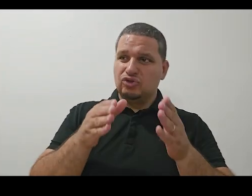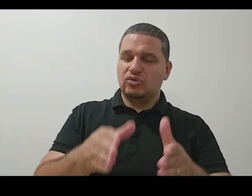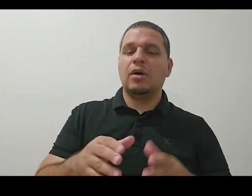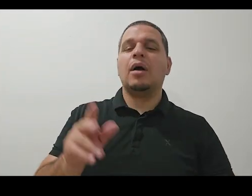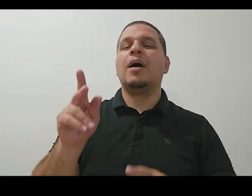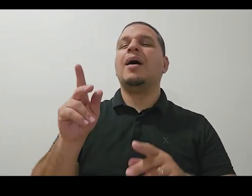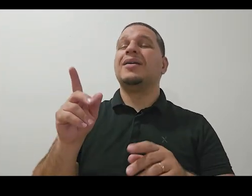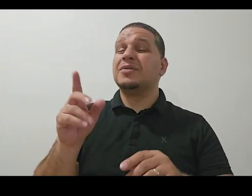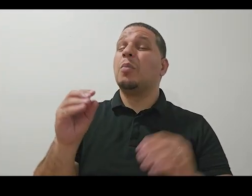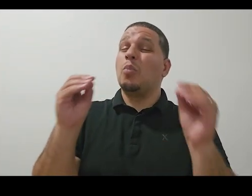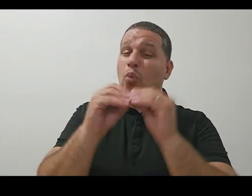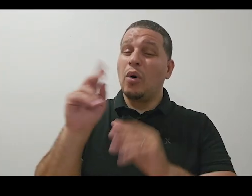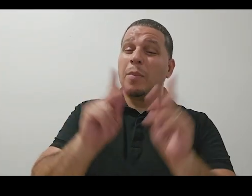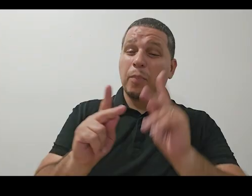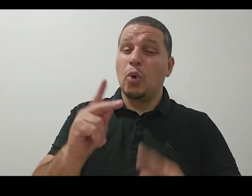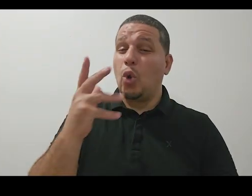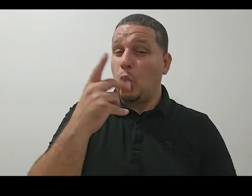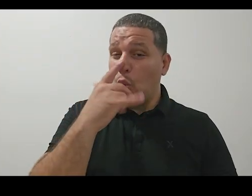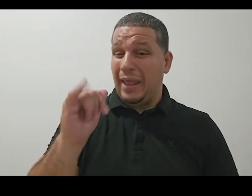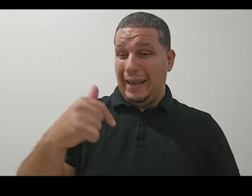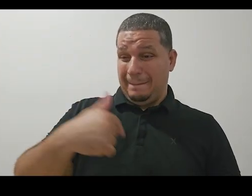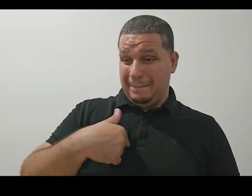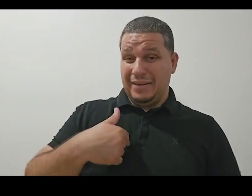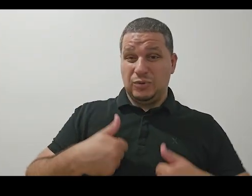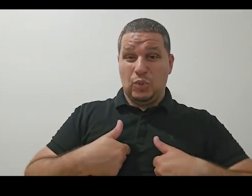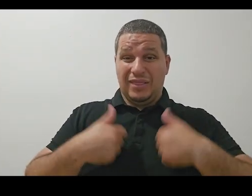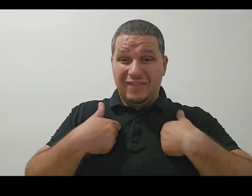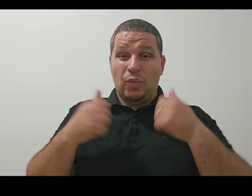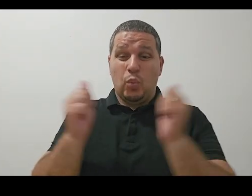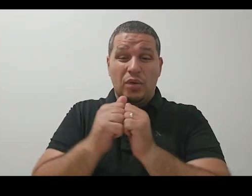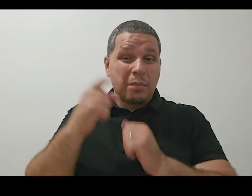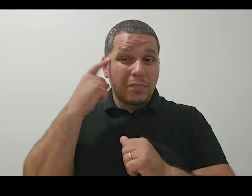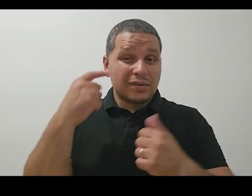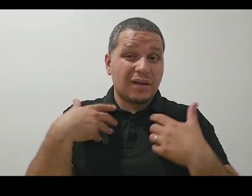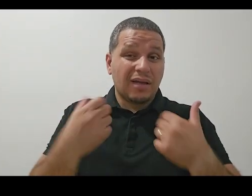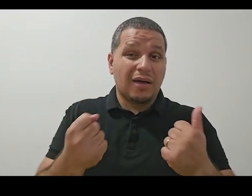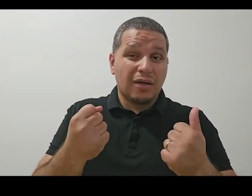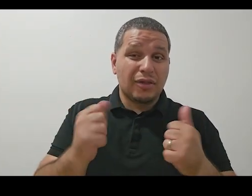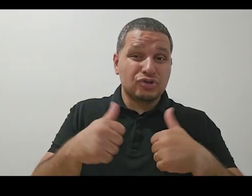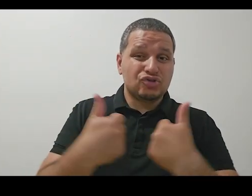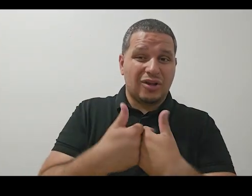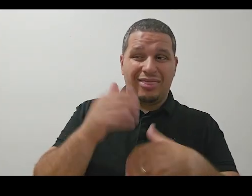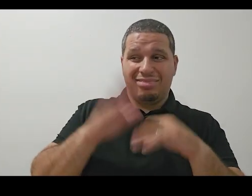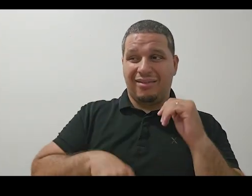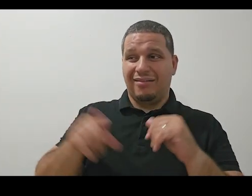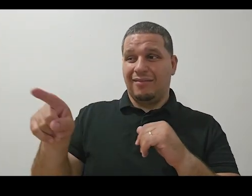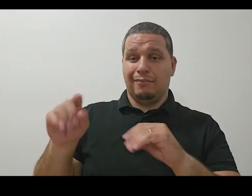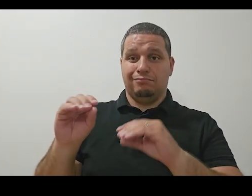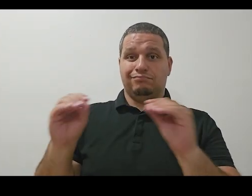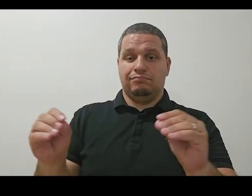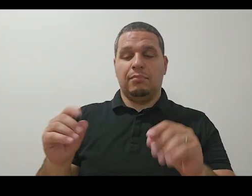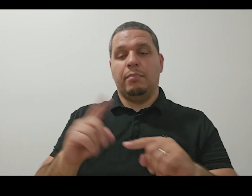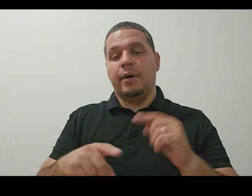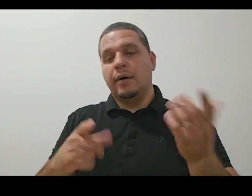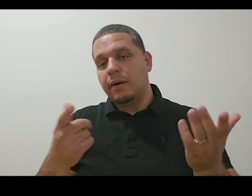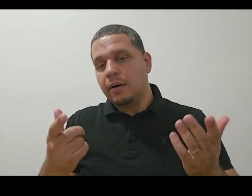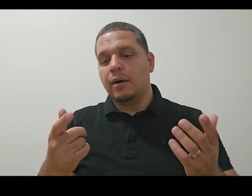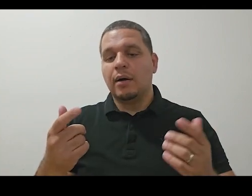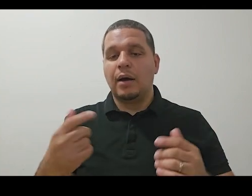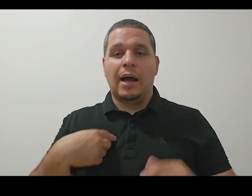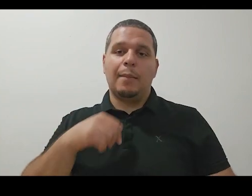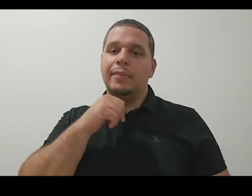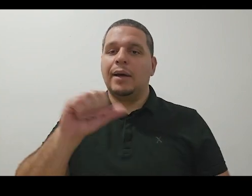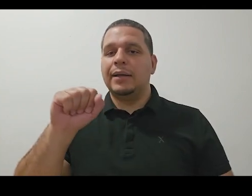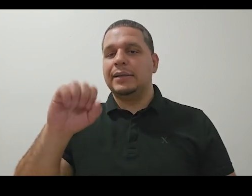more people that look like me that live with a mental health challenge than that person. But the media, I'm